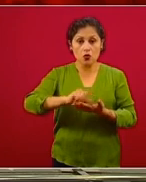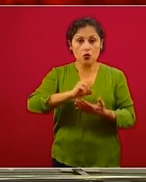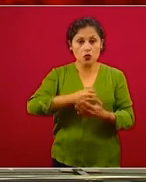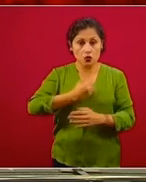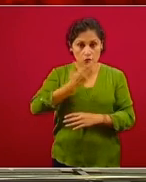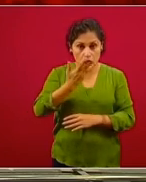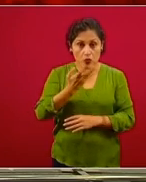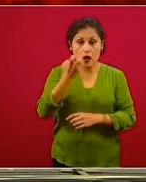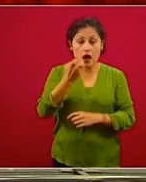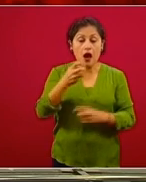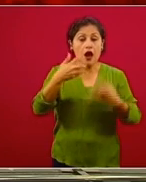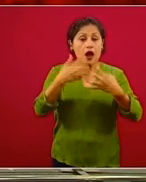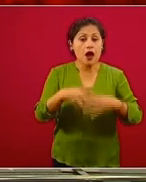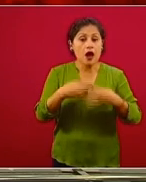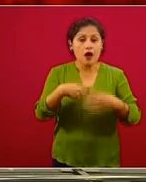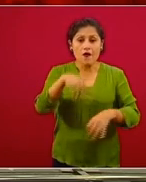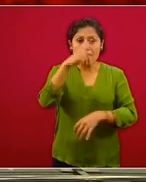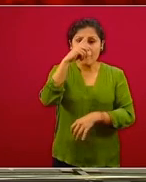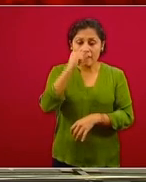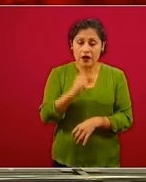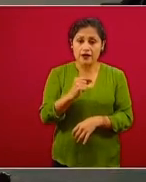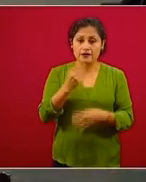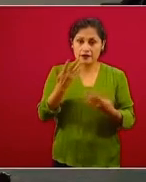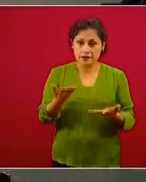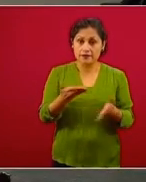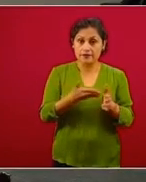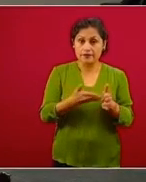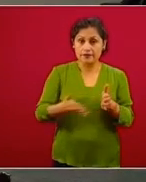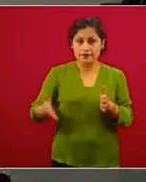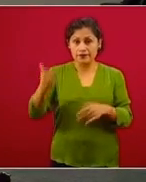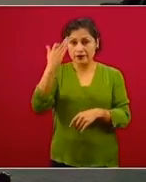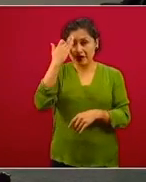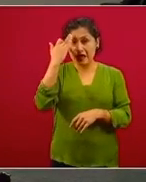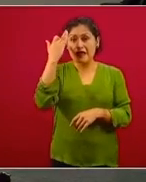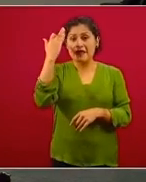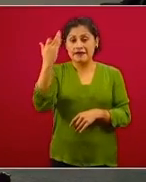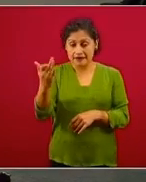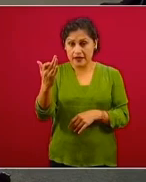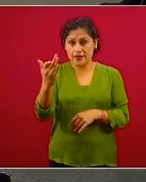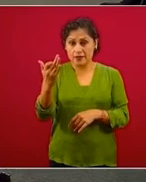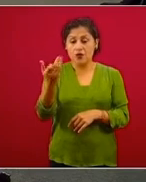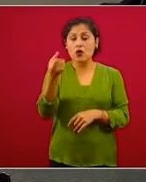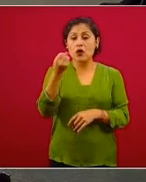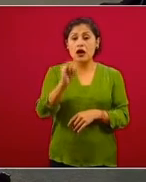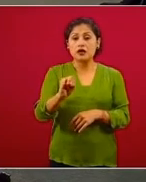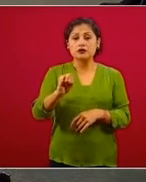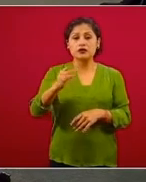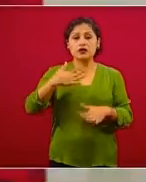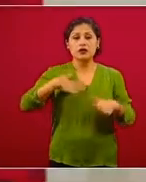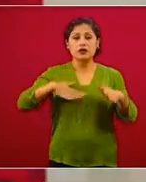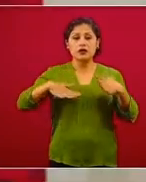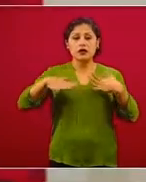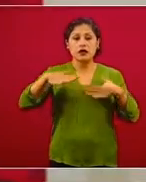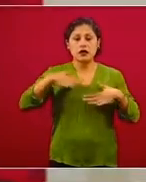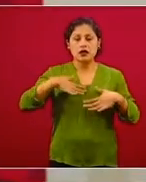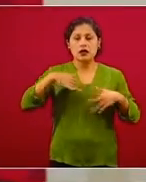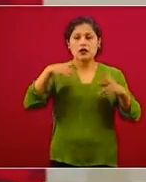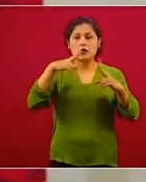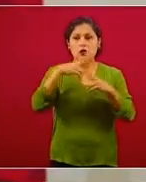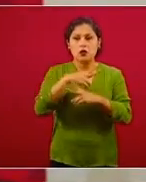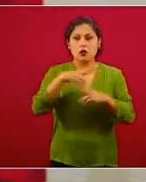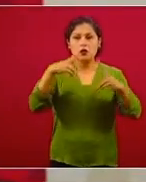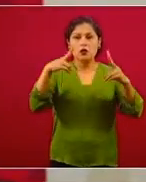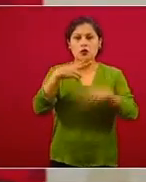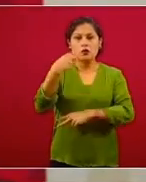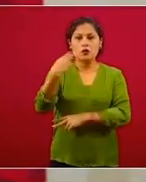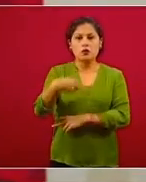and this continues for a couple of hours, medically we call this respiratory fatigue. Respiratory fatigue is